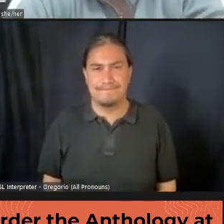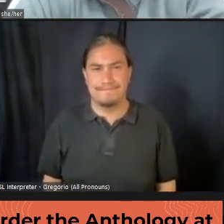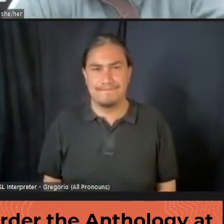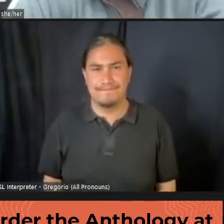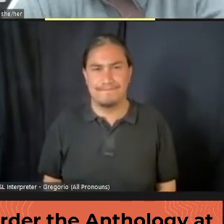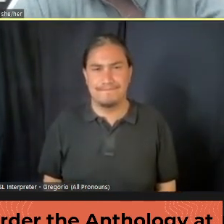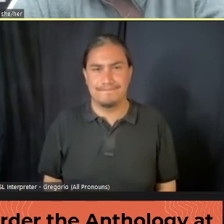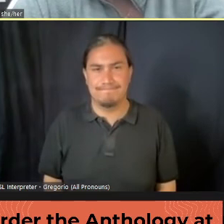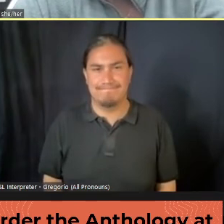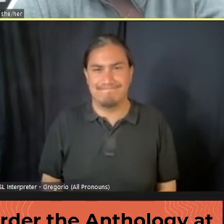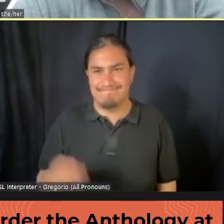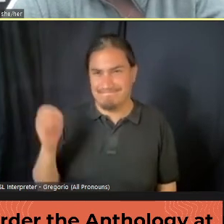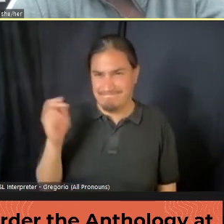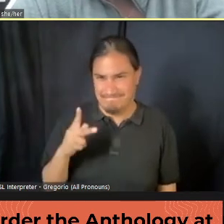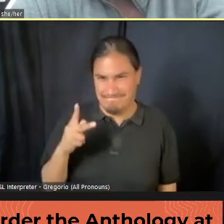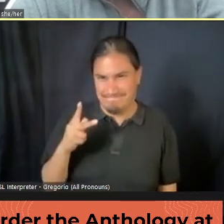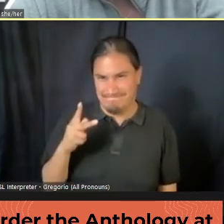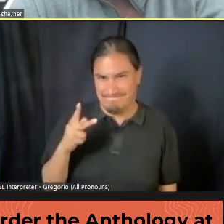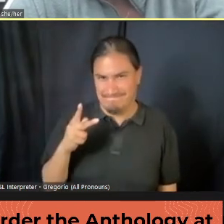Okay.